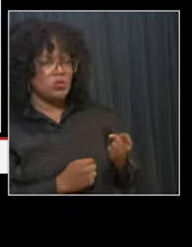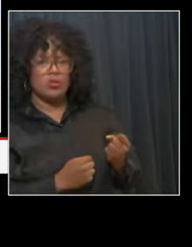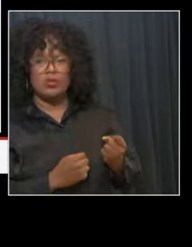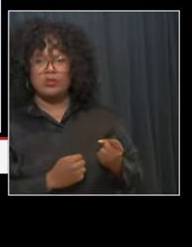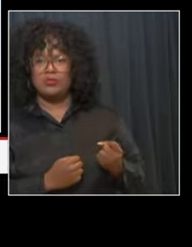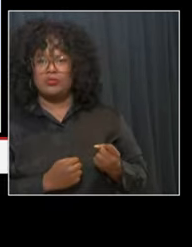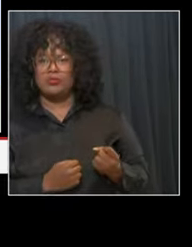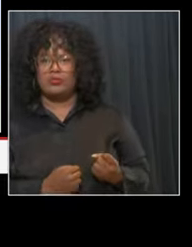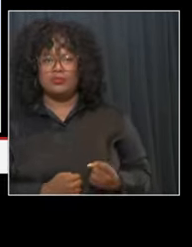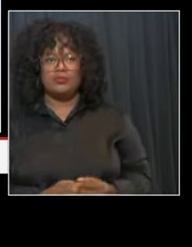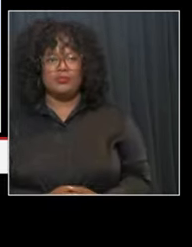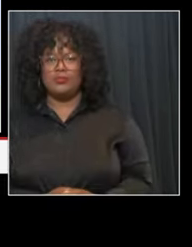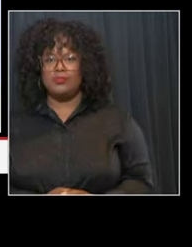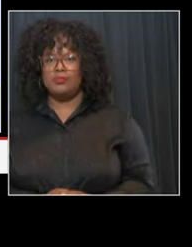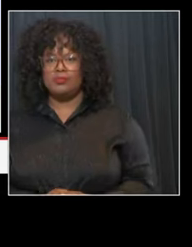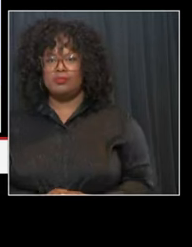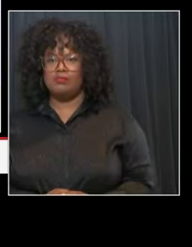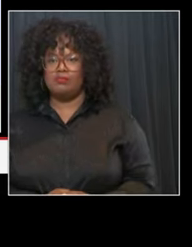Somebody's phone, maybe?